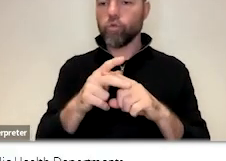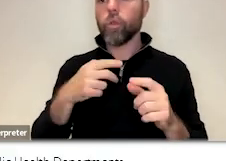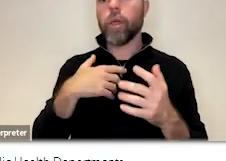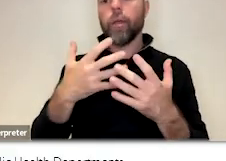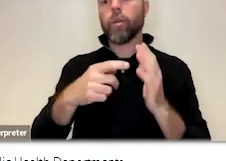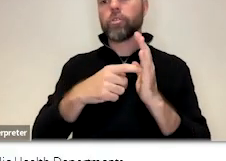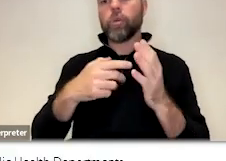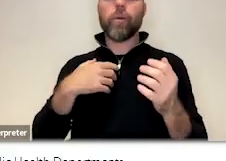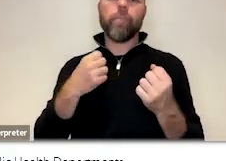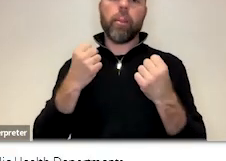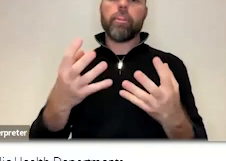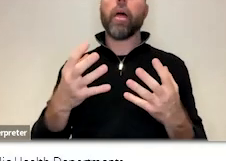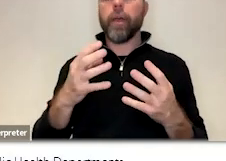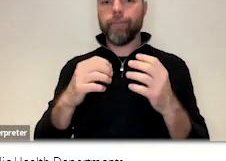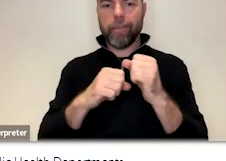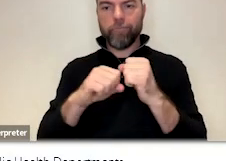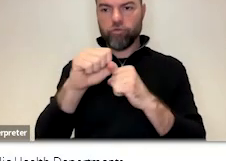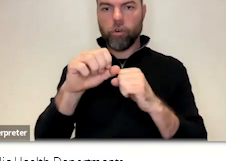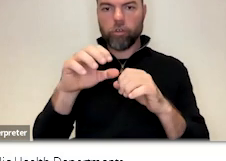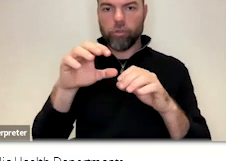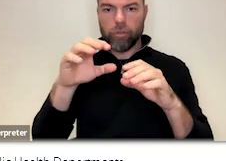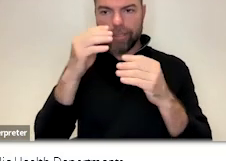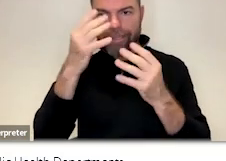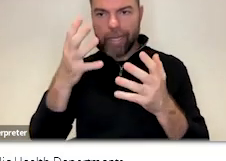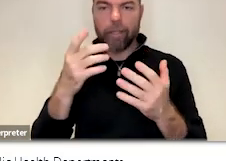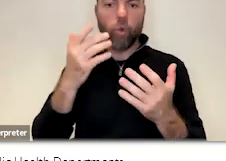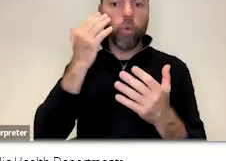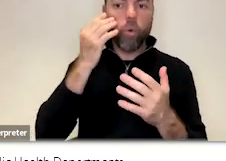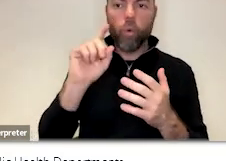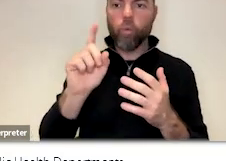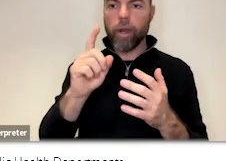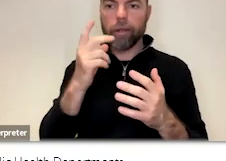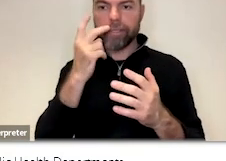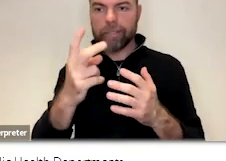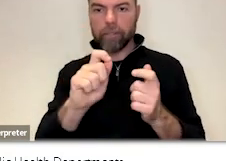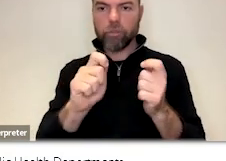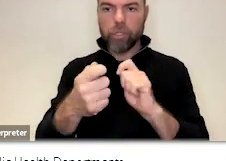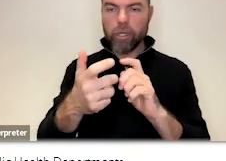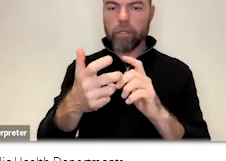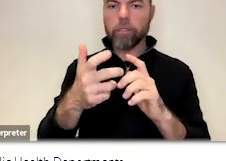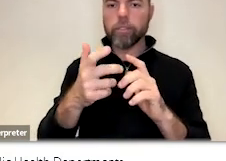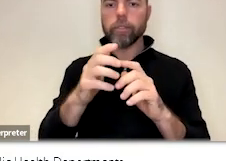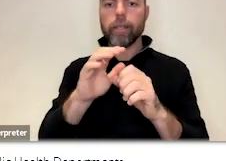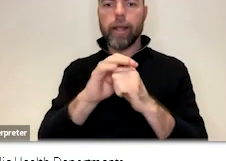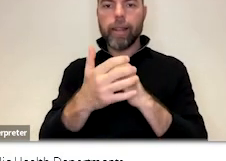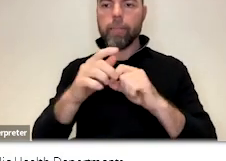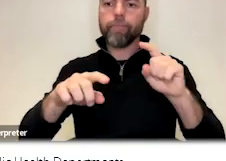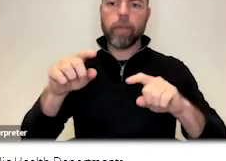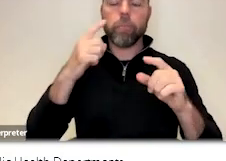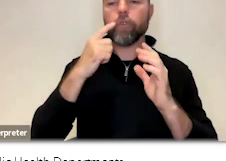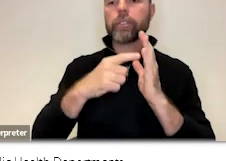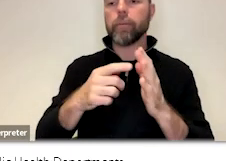got a lot of infrastructure data, because knowing where we're going to see change in a climate variable, for